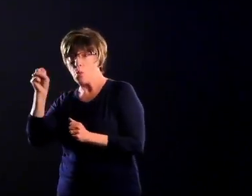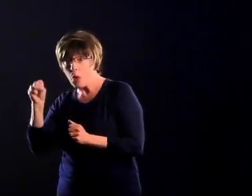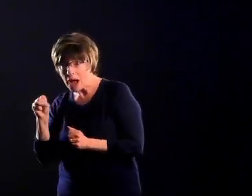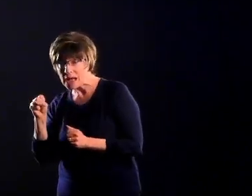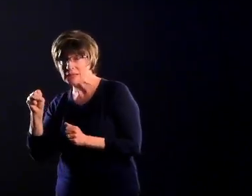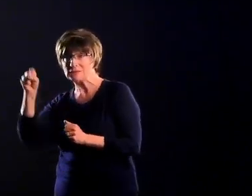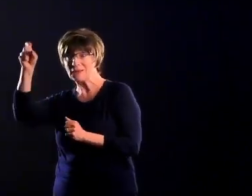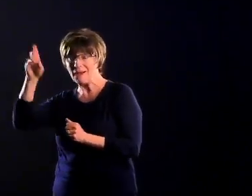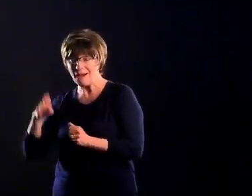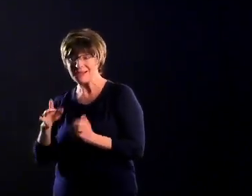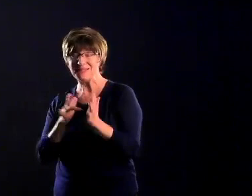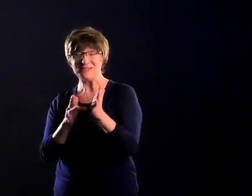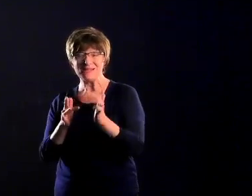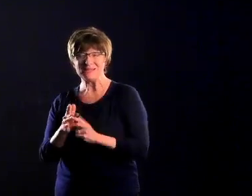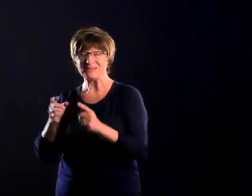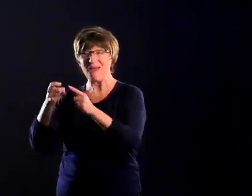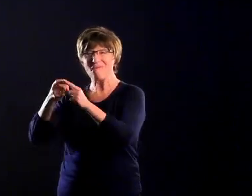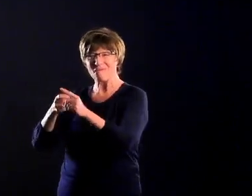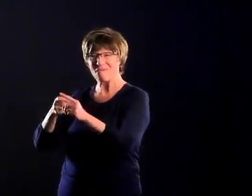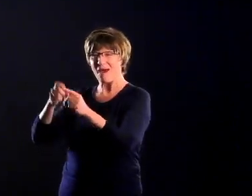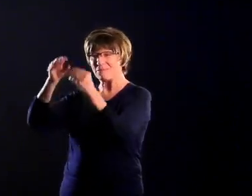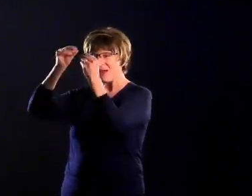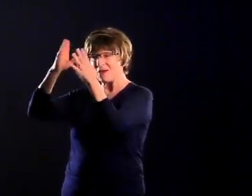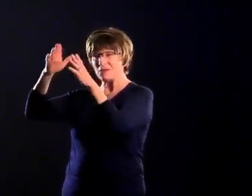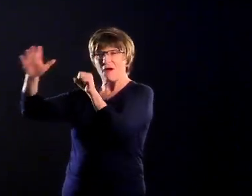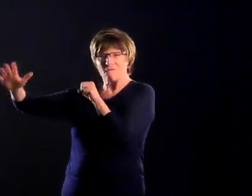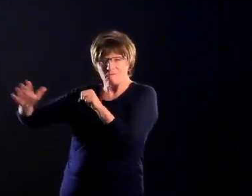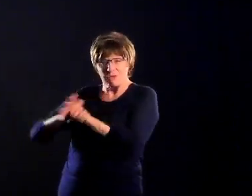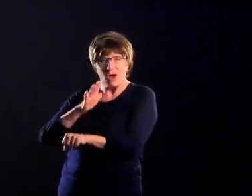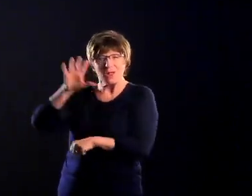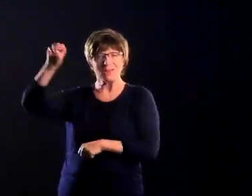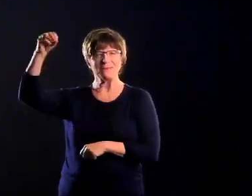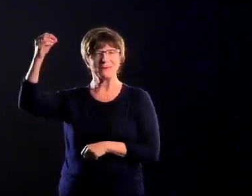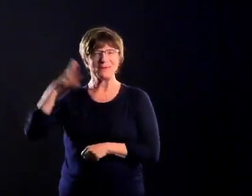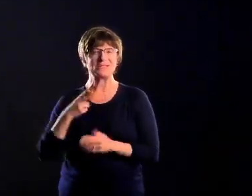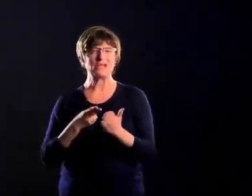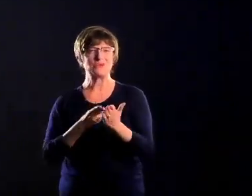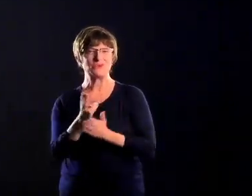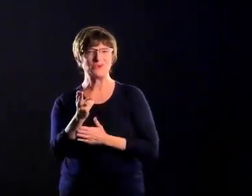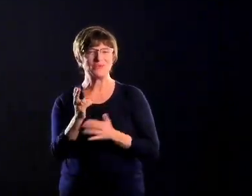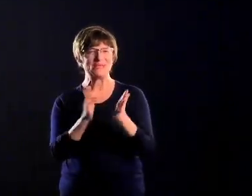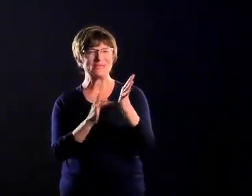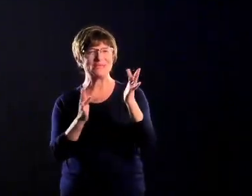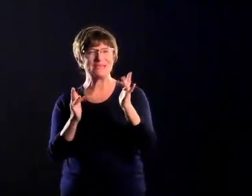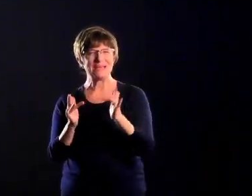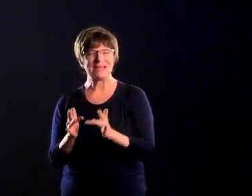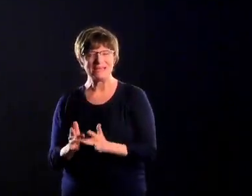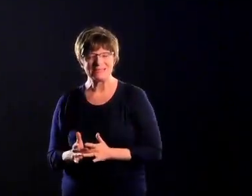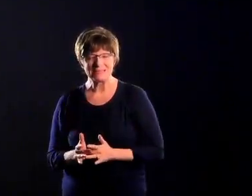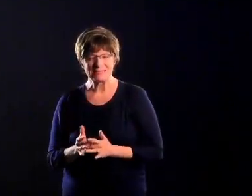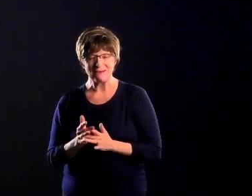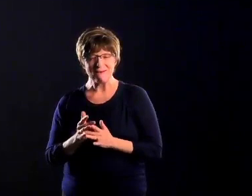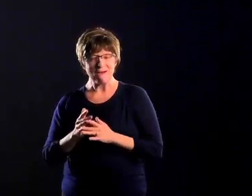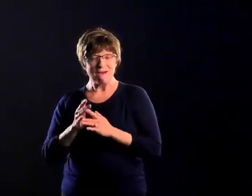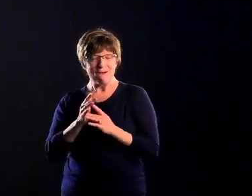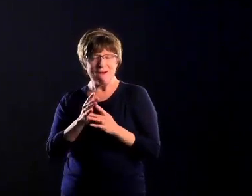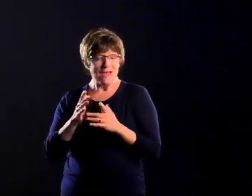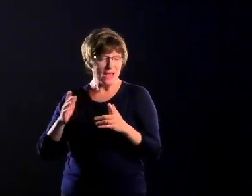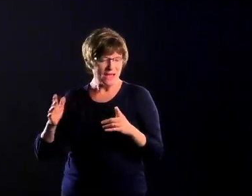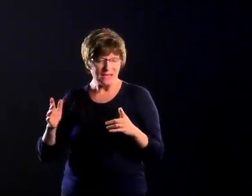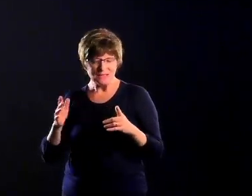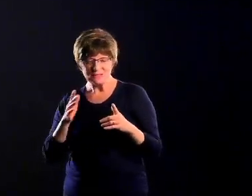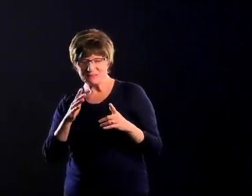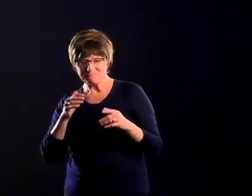who comes from the Father, full of grace and truth, Jesus is the embodiment of that word. He